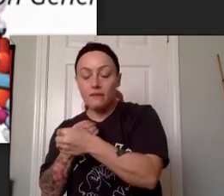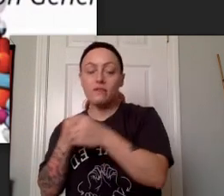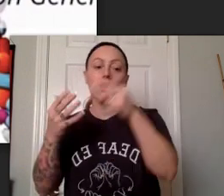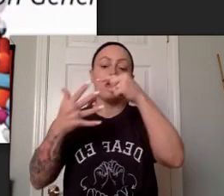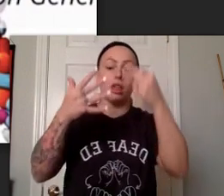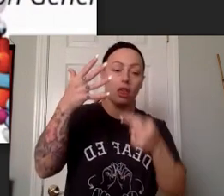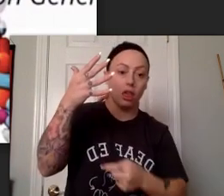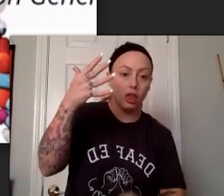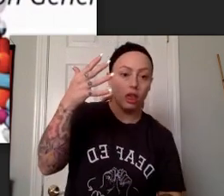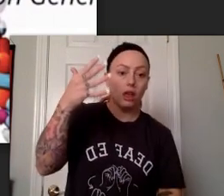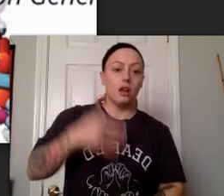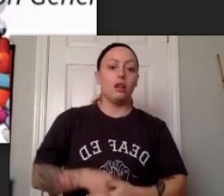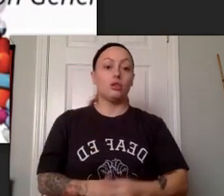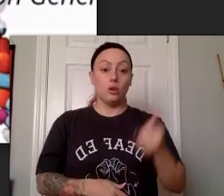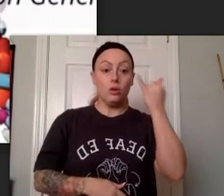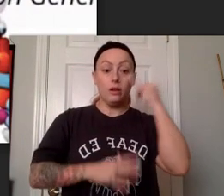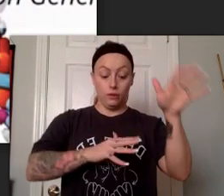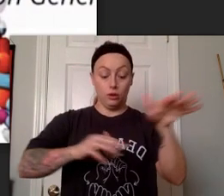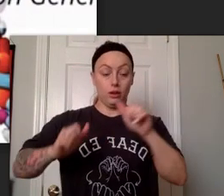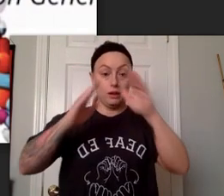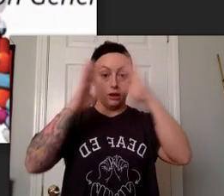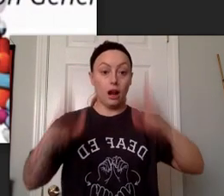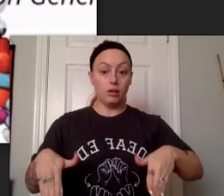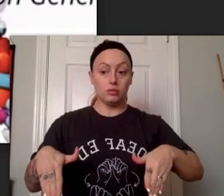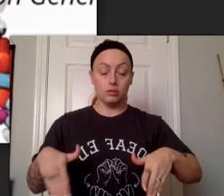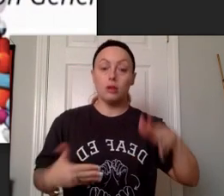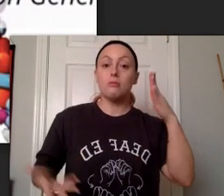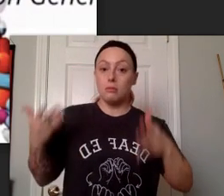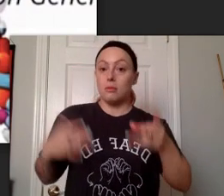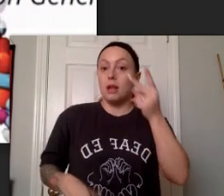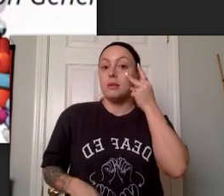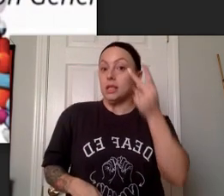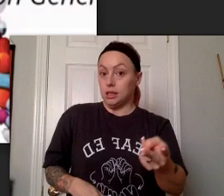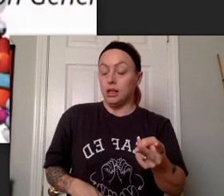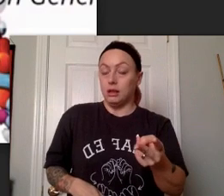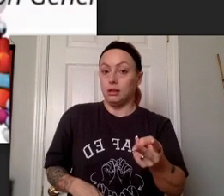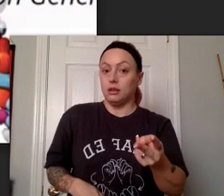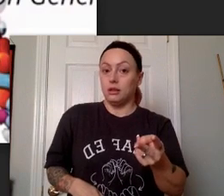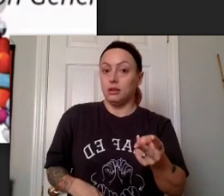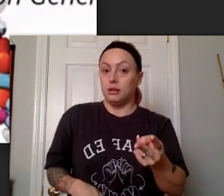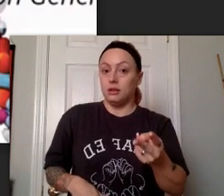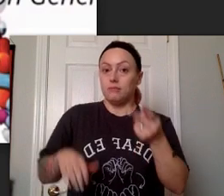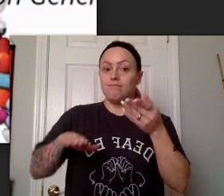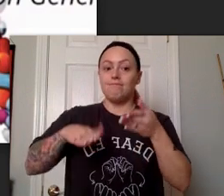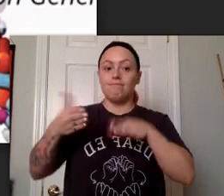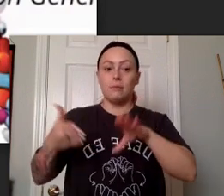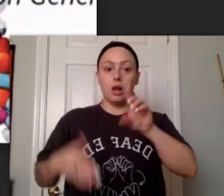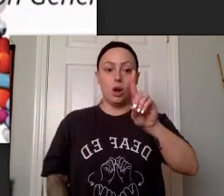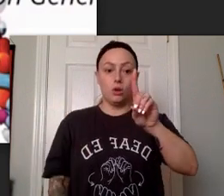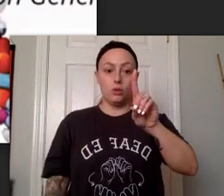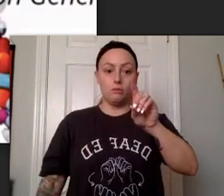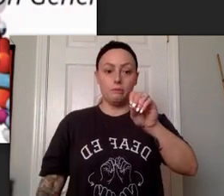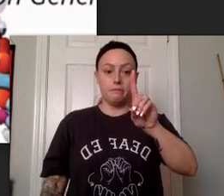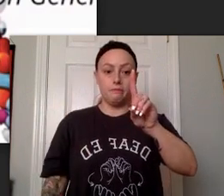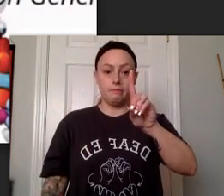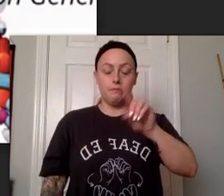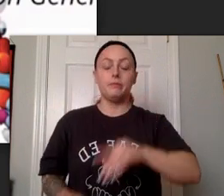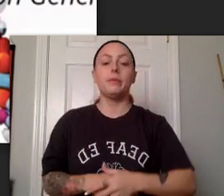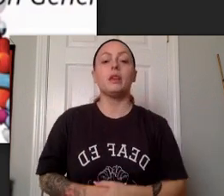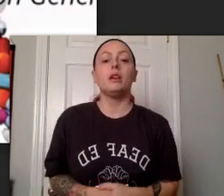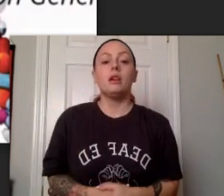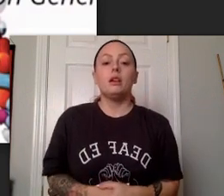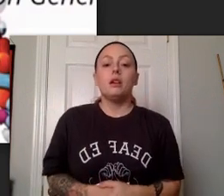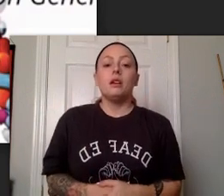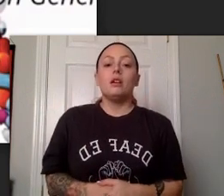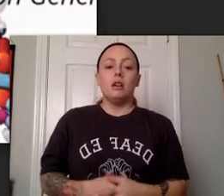house, we're at risk of witnessing an opioid overdose. And so we've done a lot to get naloxone in all its forms out there, but